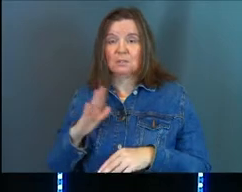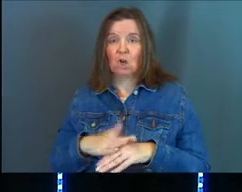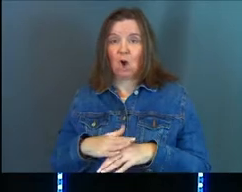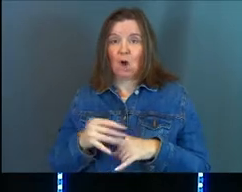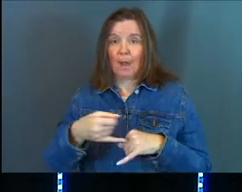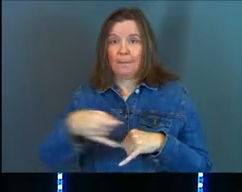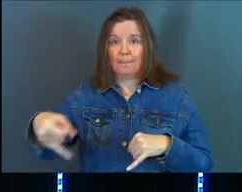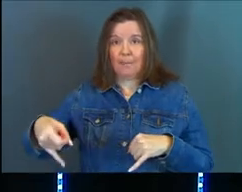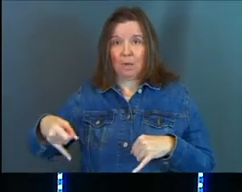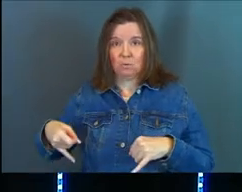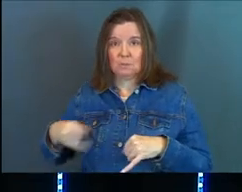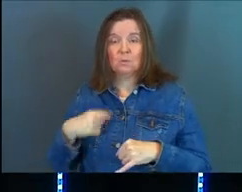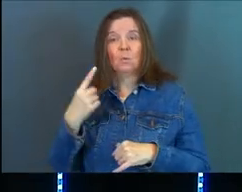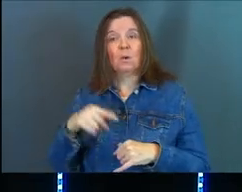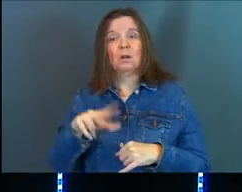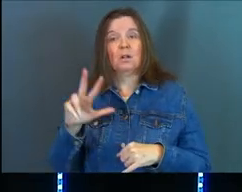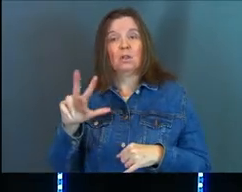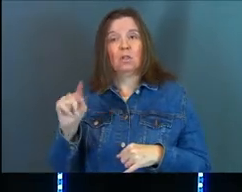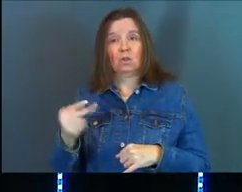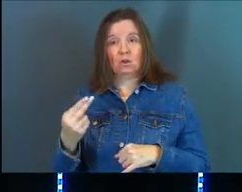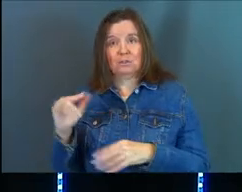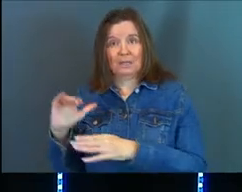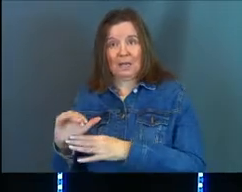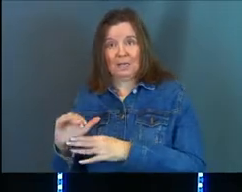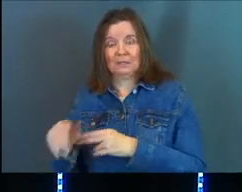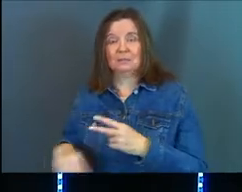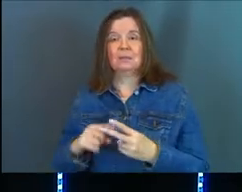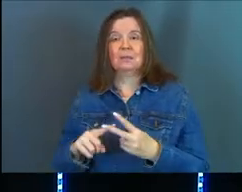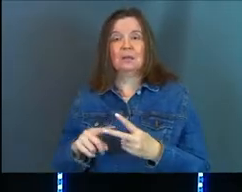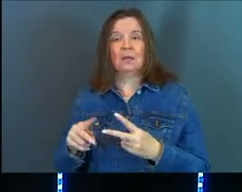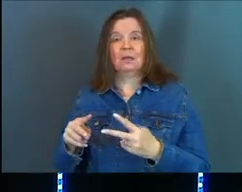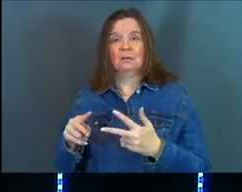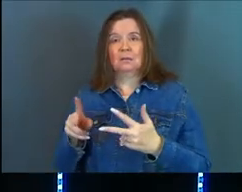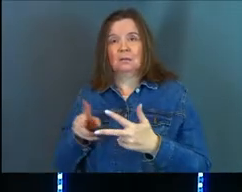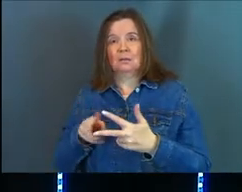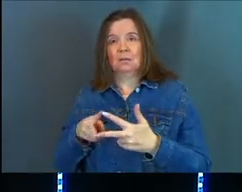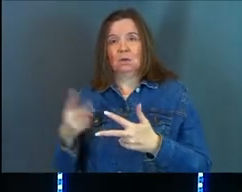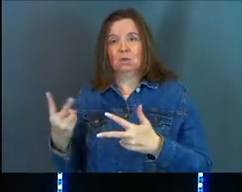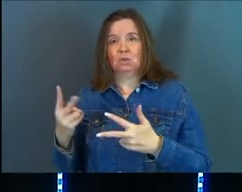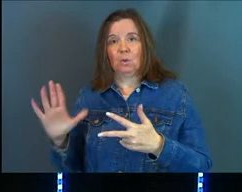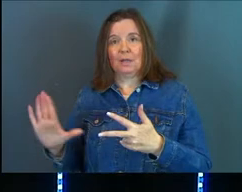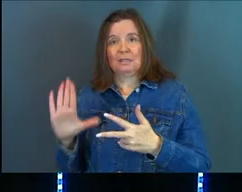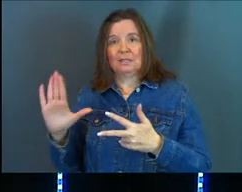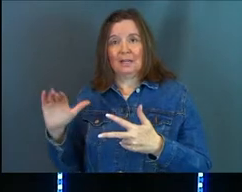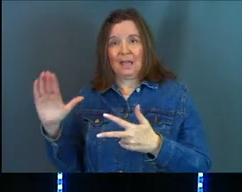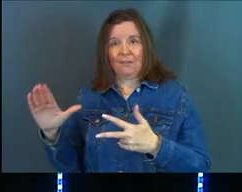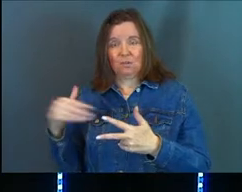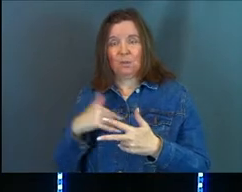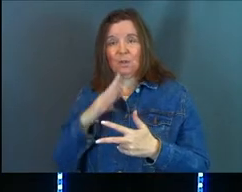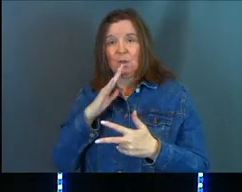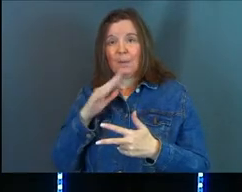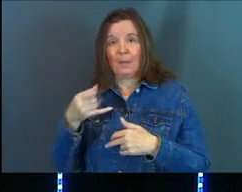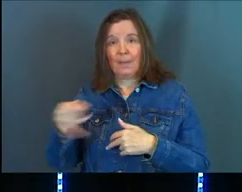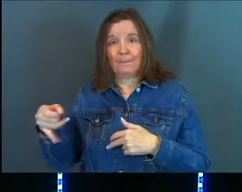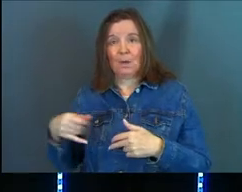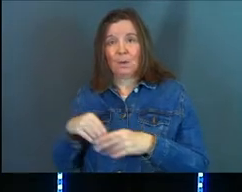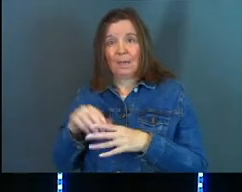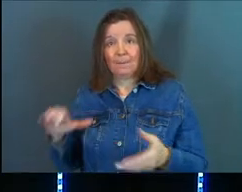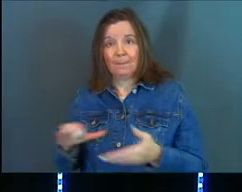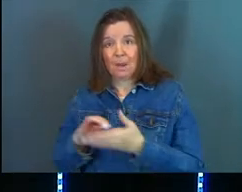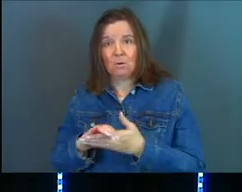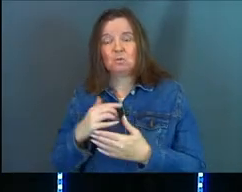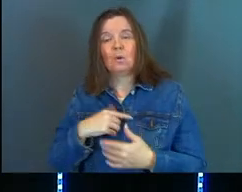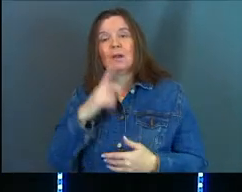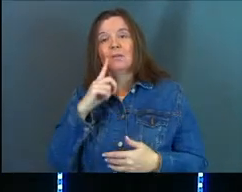on boundaries. One is Thursday nights, just on boundaries, and then we've got two on Sunday afternoon, and they're on boundaries in marriage. And so